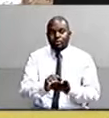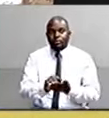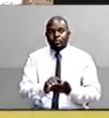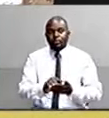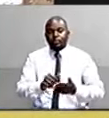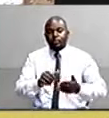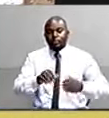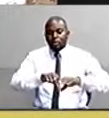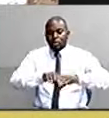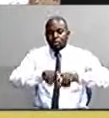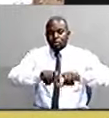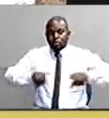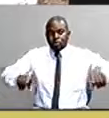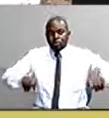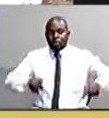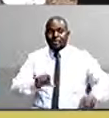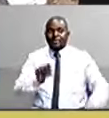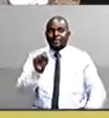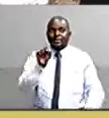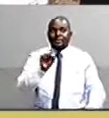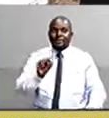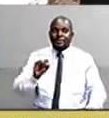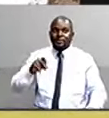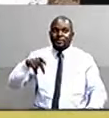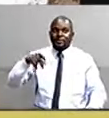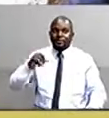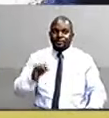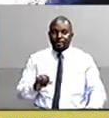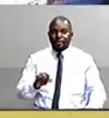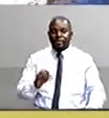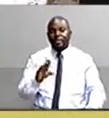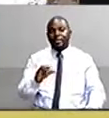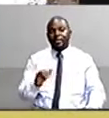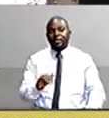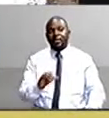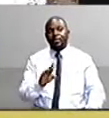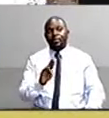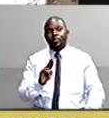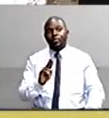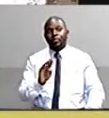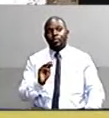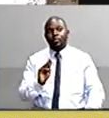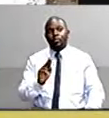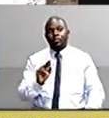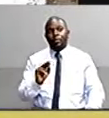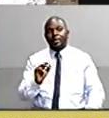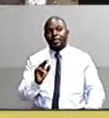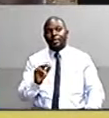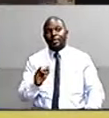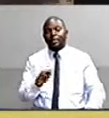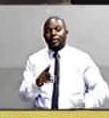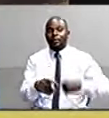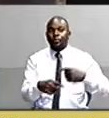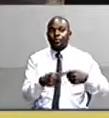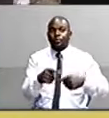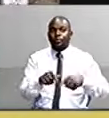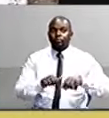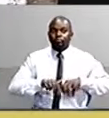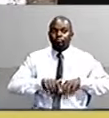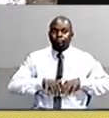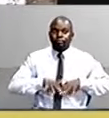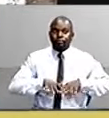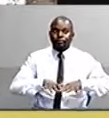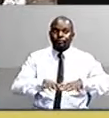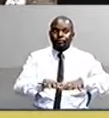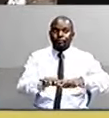body sources like Sipi, and the other side is Muyembe, so that it doesn't continuously